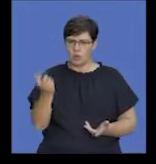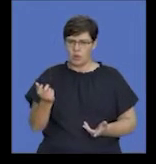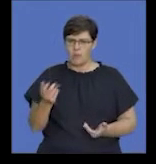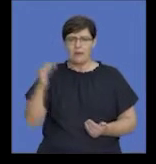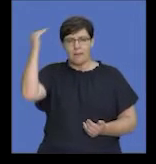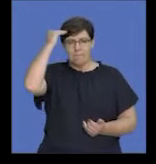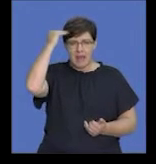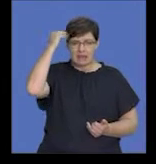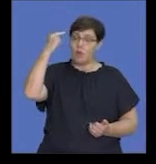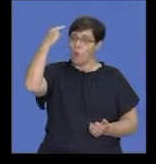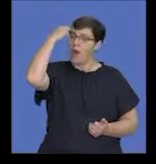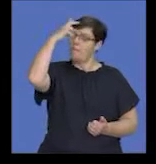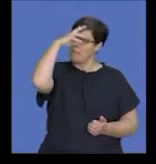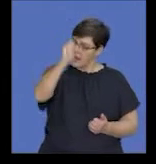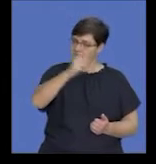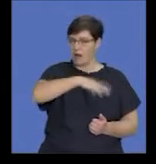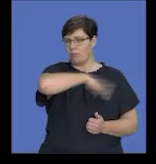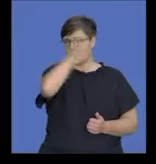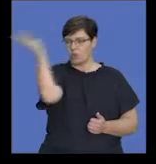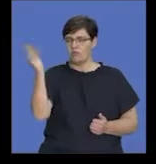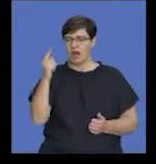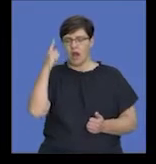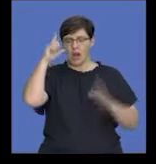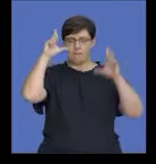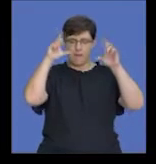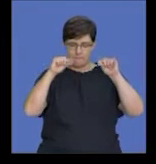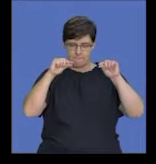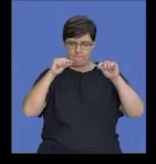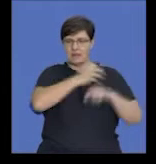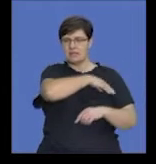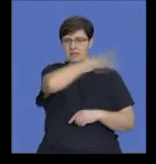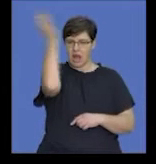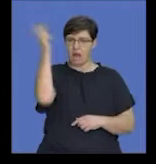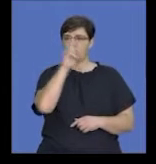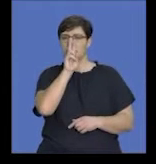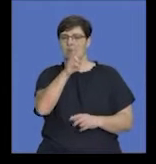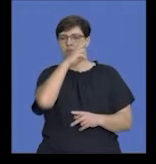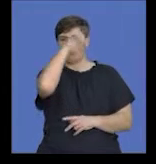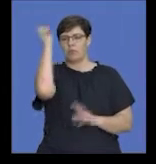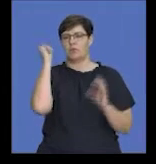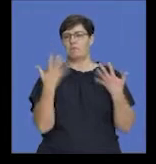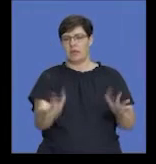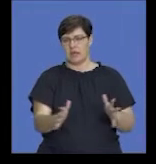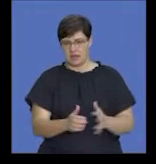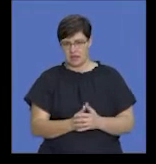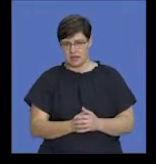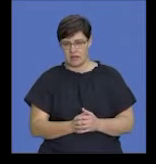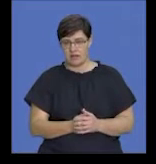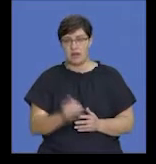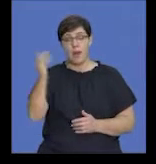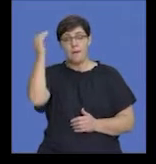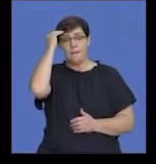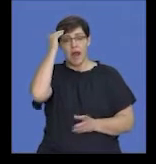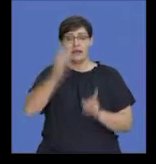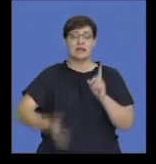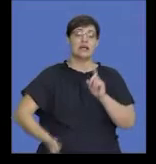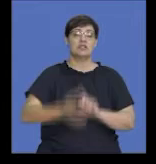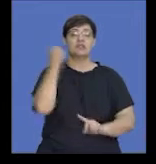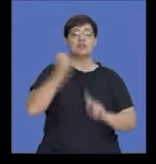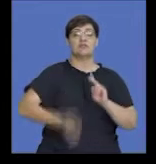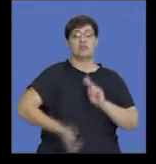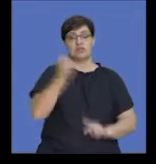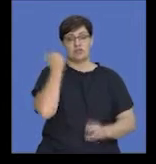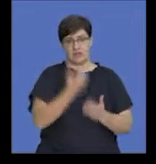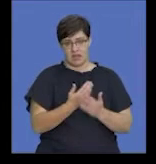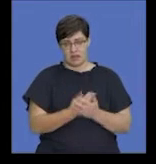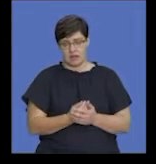Obviously, mentally, we also believe that it is blue. If we close our eyes, the sky, we still see it as blue. So the mind can achieve.